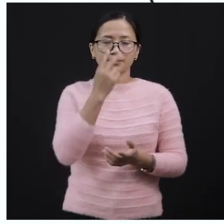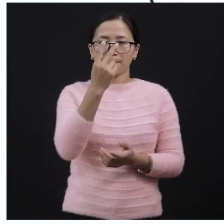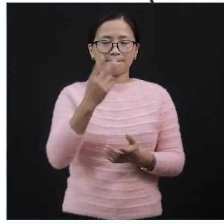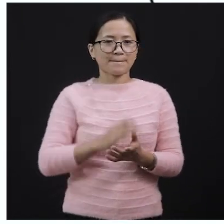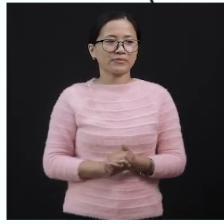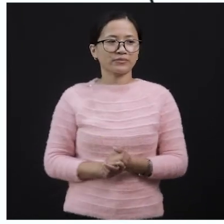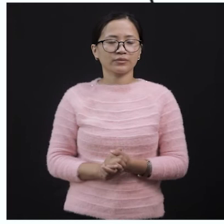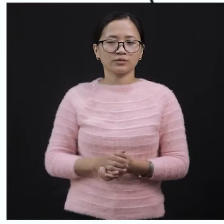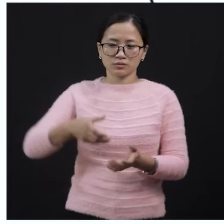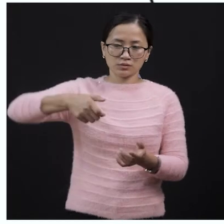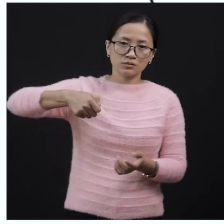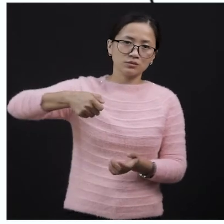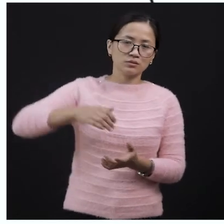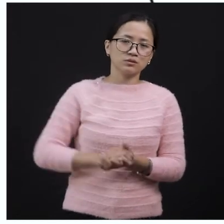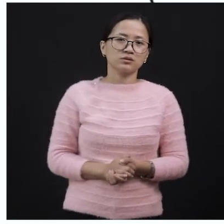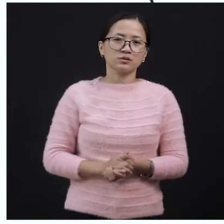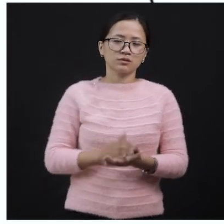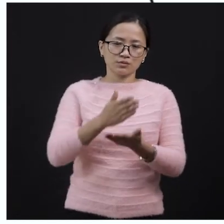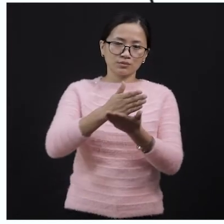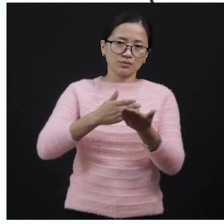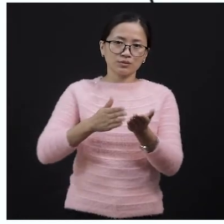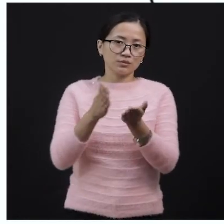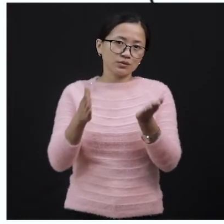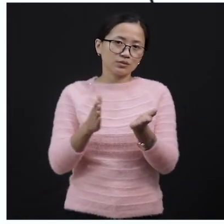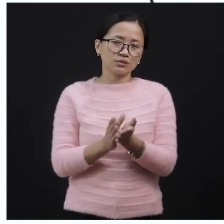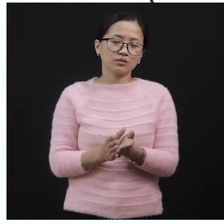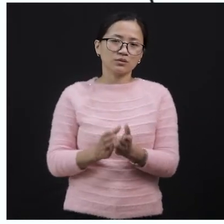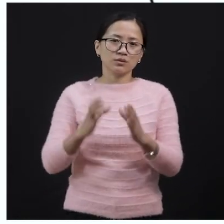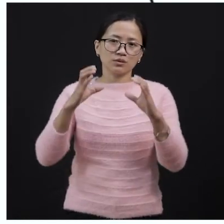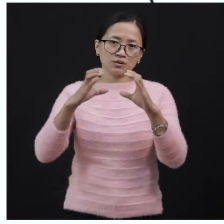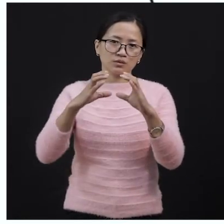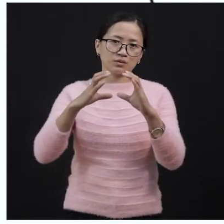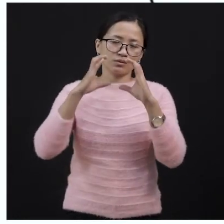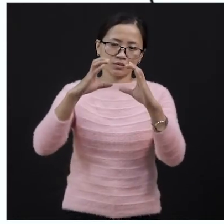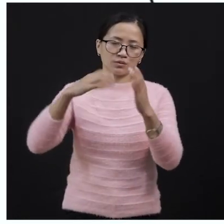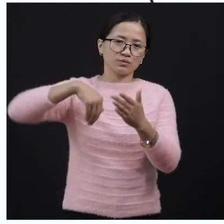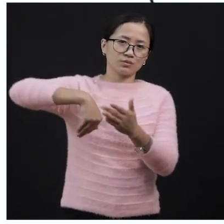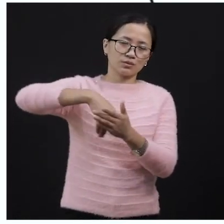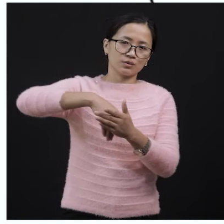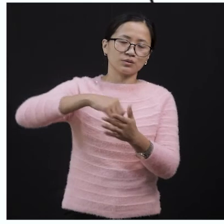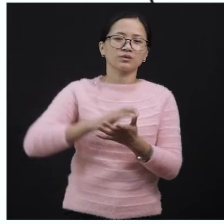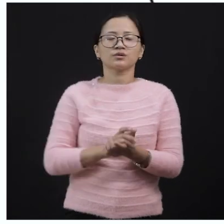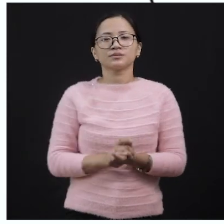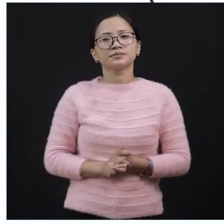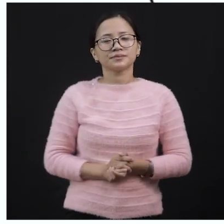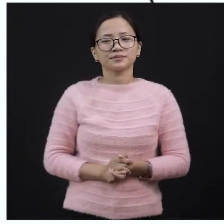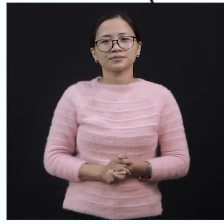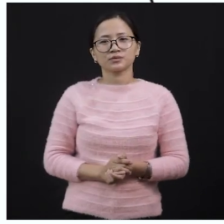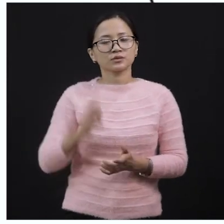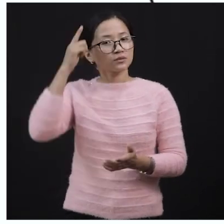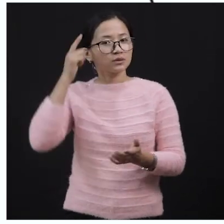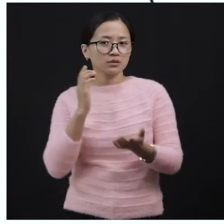see, this is a torchlight, and in between we have placed an opaque object. So a shadow will be formed,